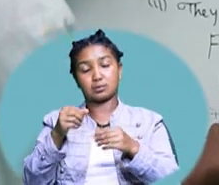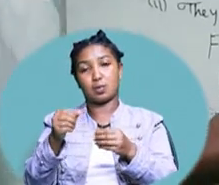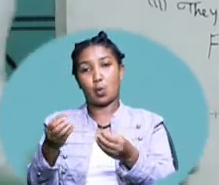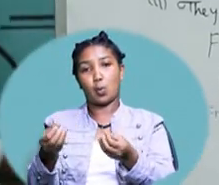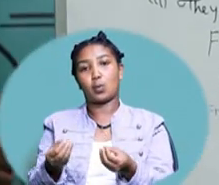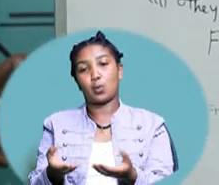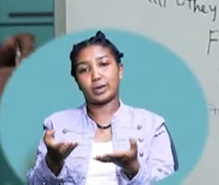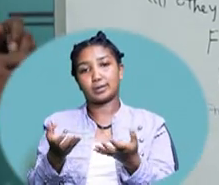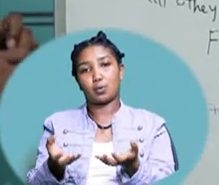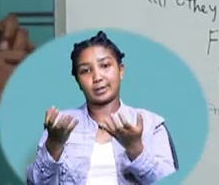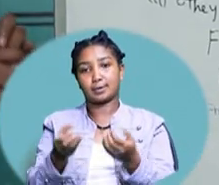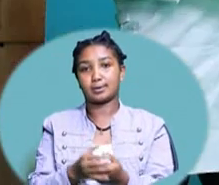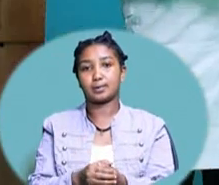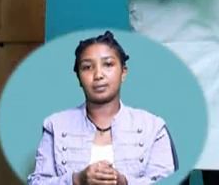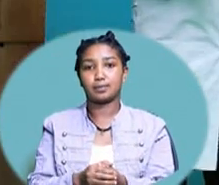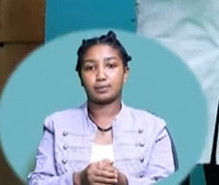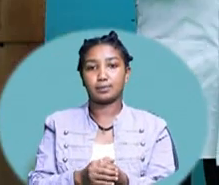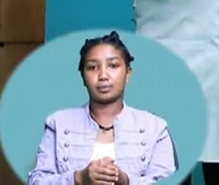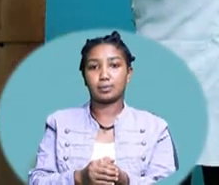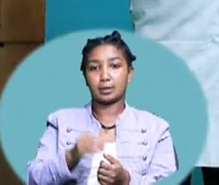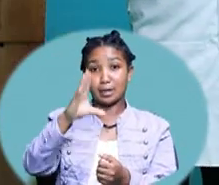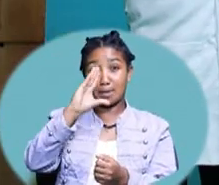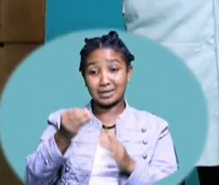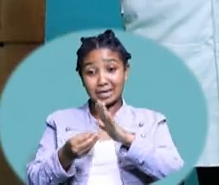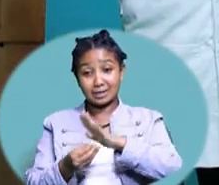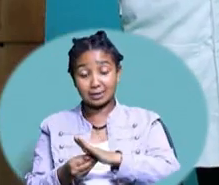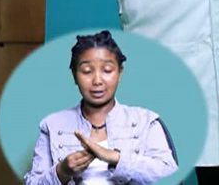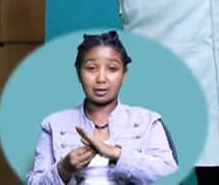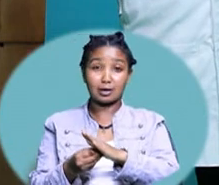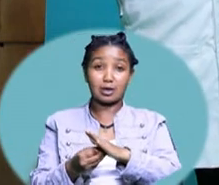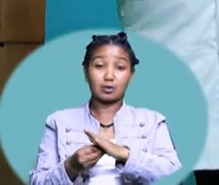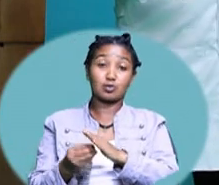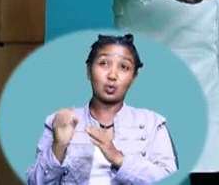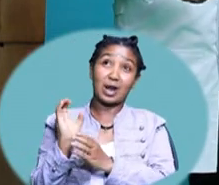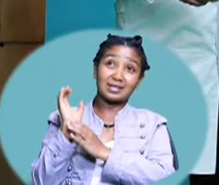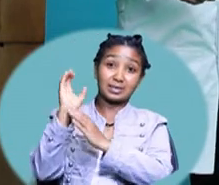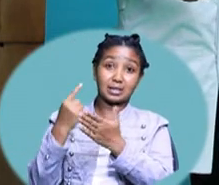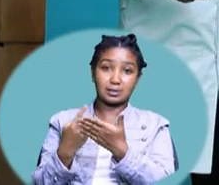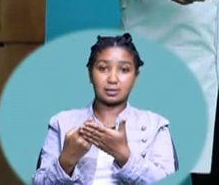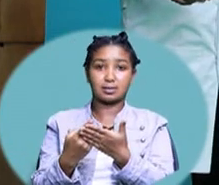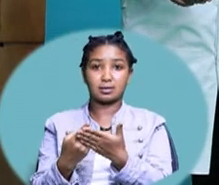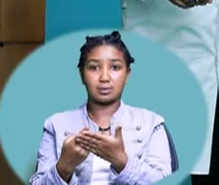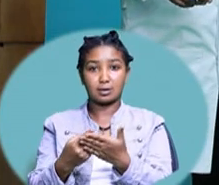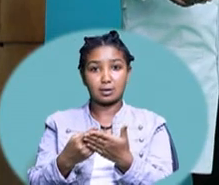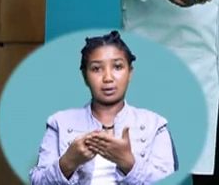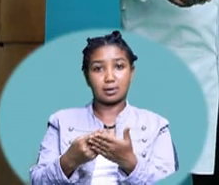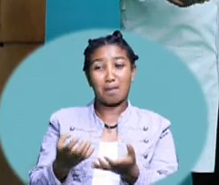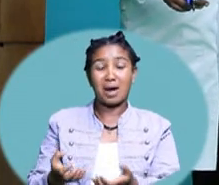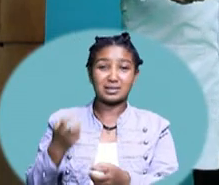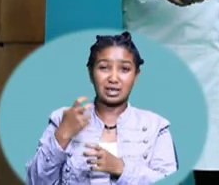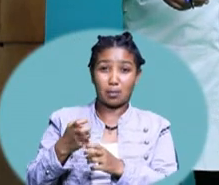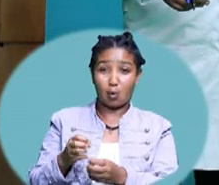times gravity. While the man is exerting a force to resist this massive